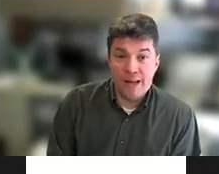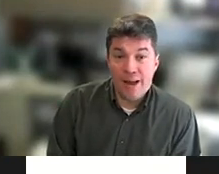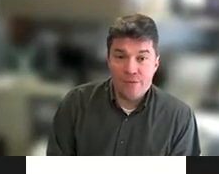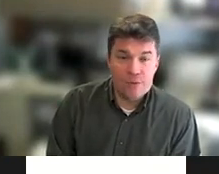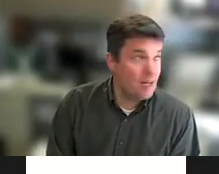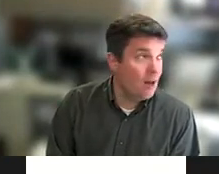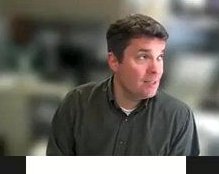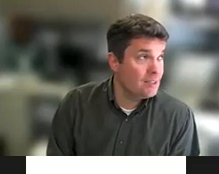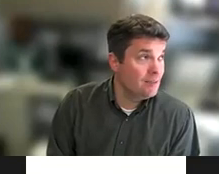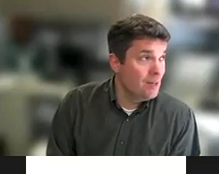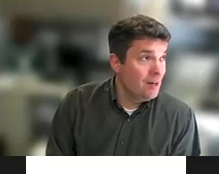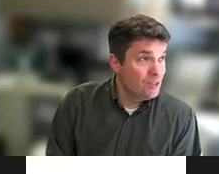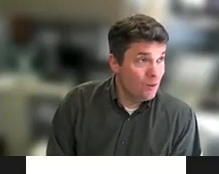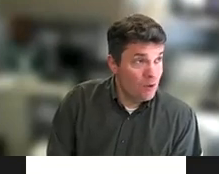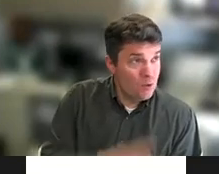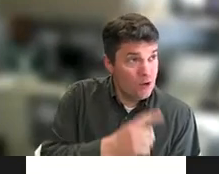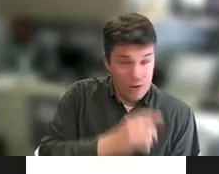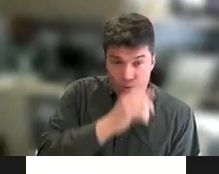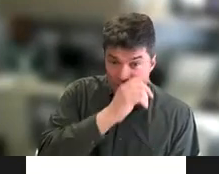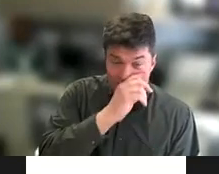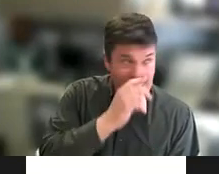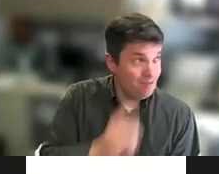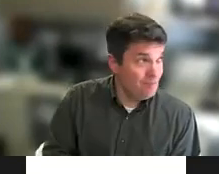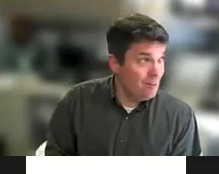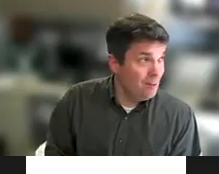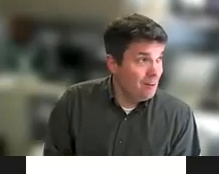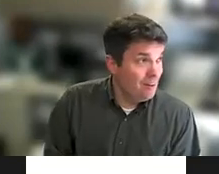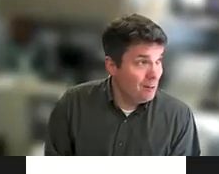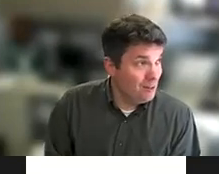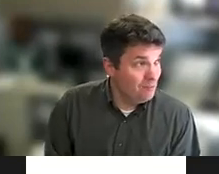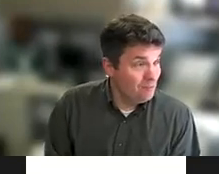to people with high frequency loss. So if you would try to read that,